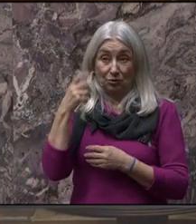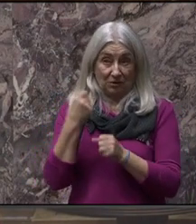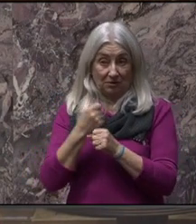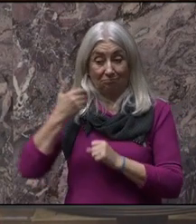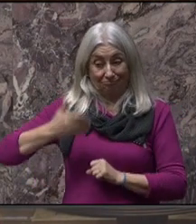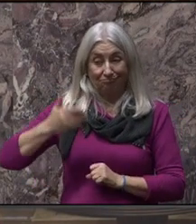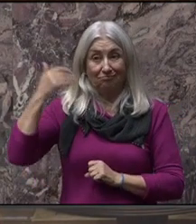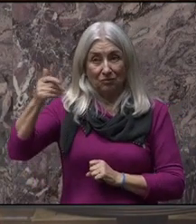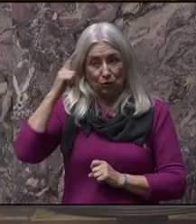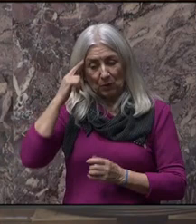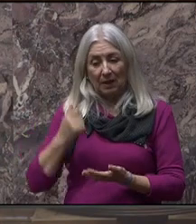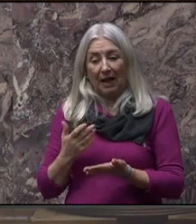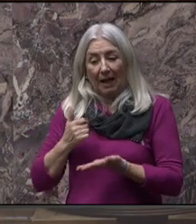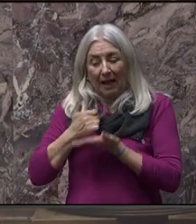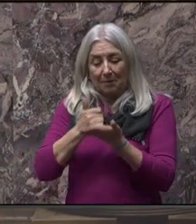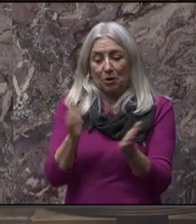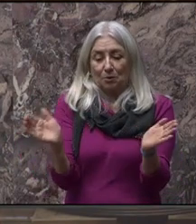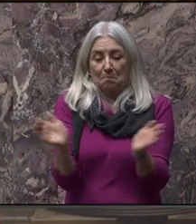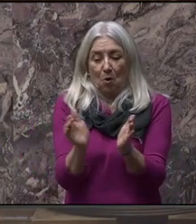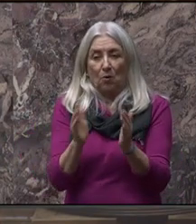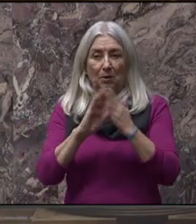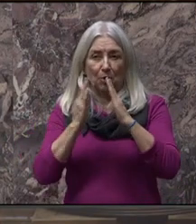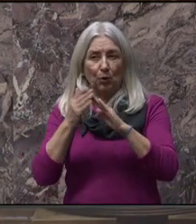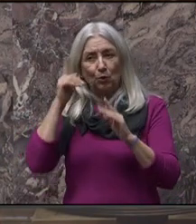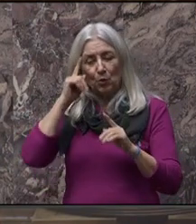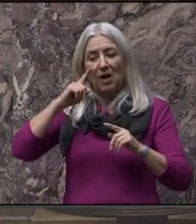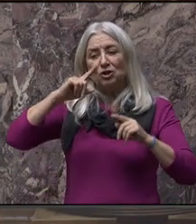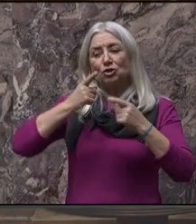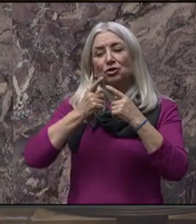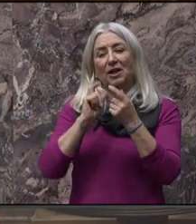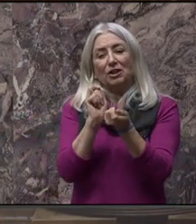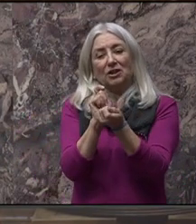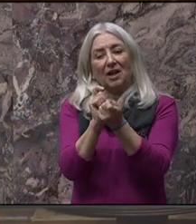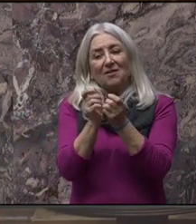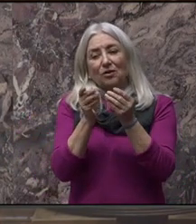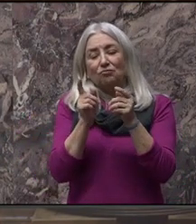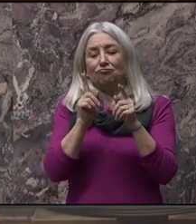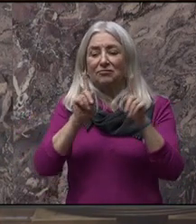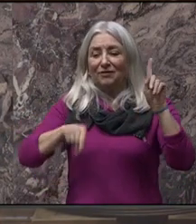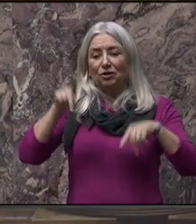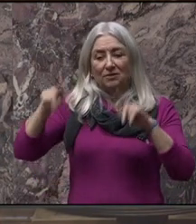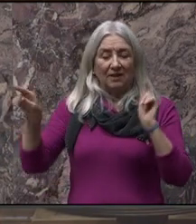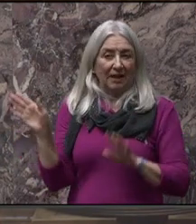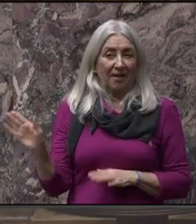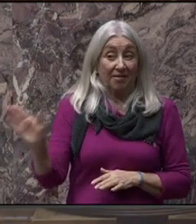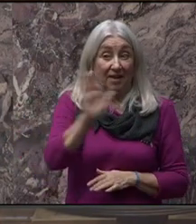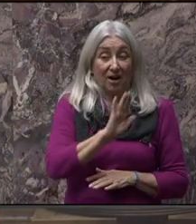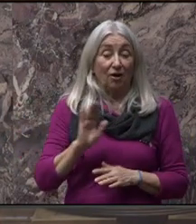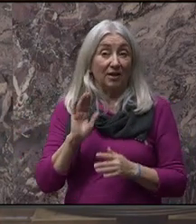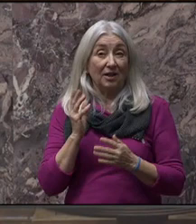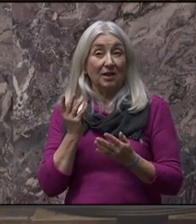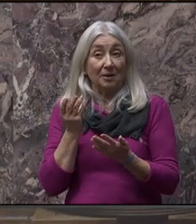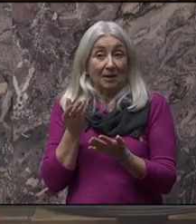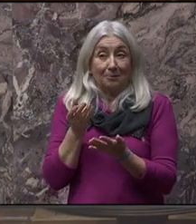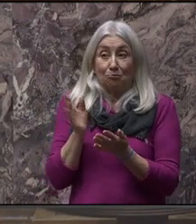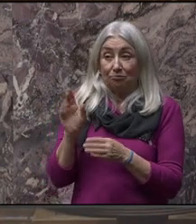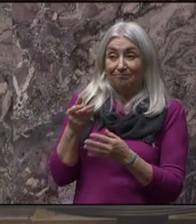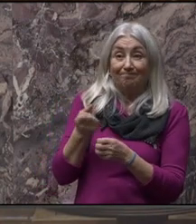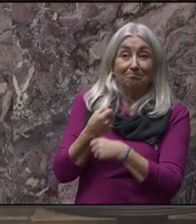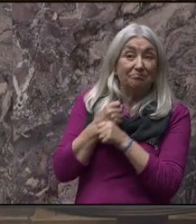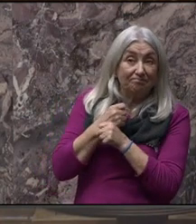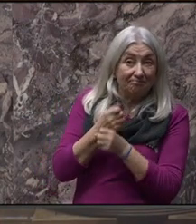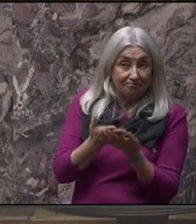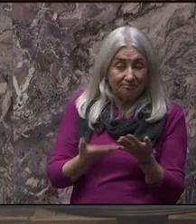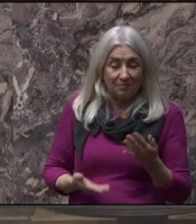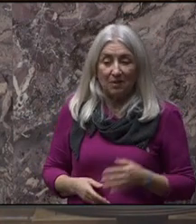small communities diversify their economies through the rural dividend. And in the coming weeks, your government will